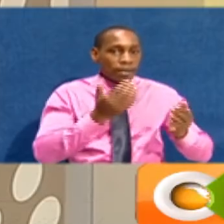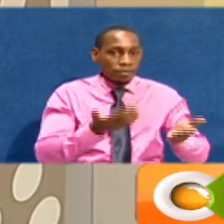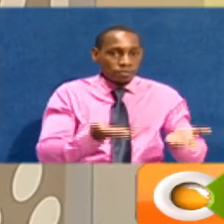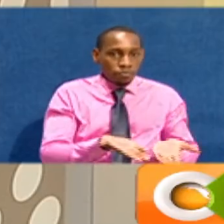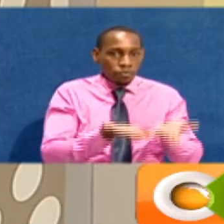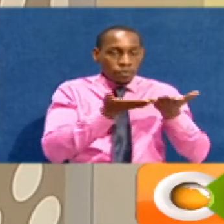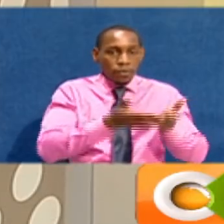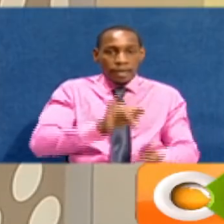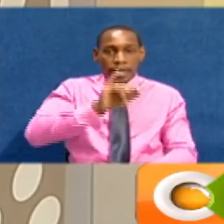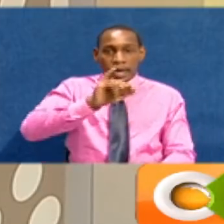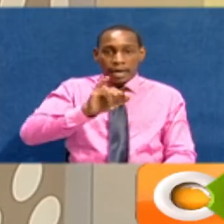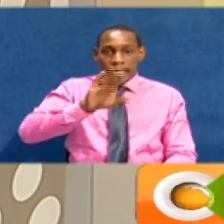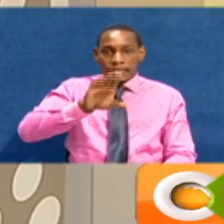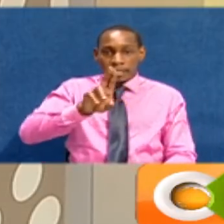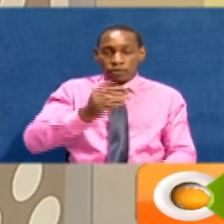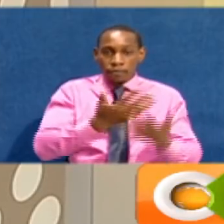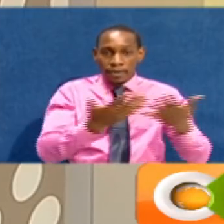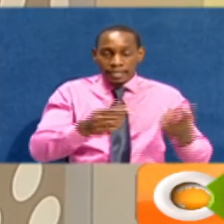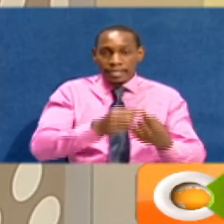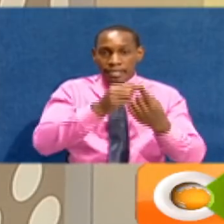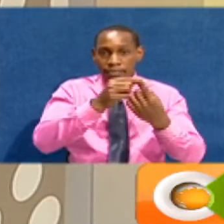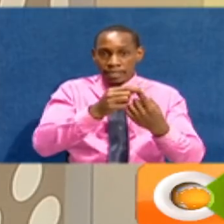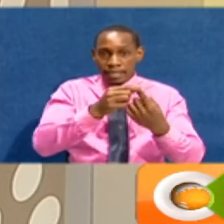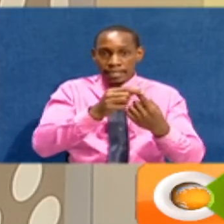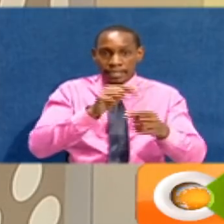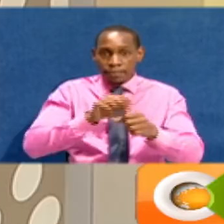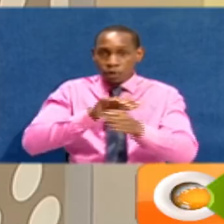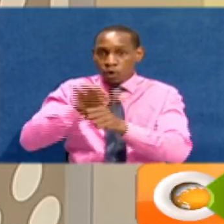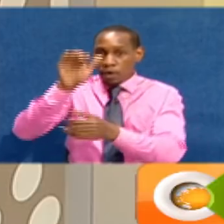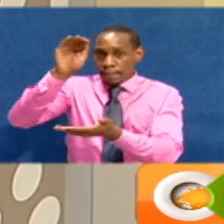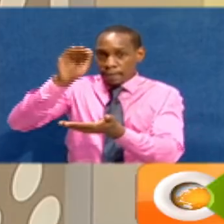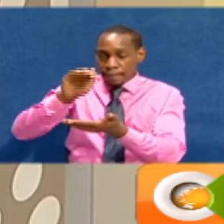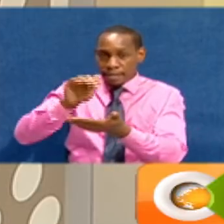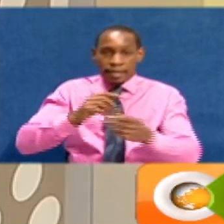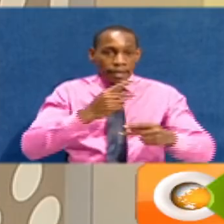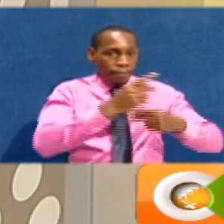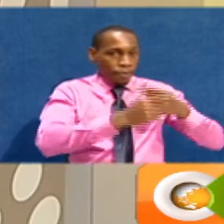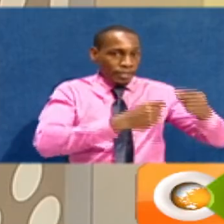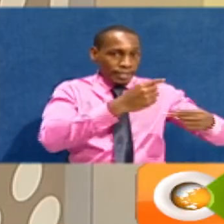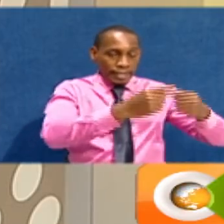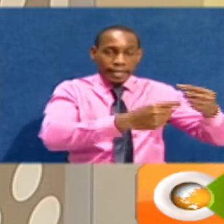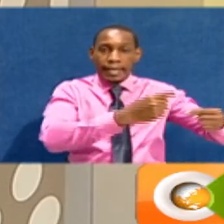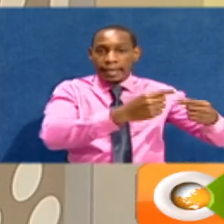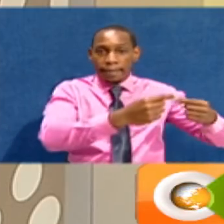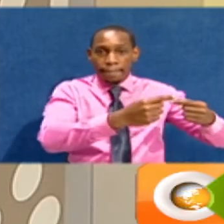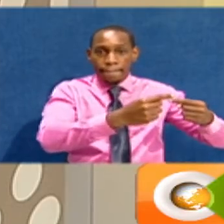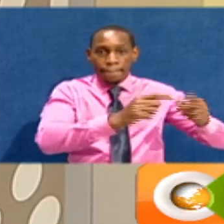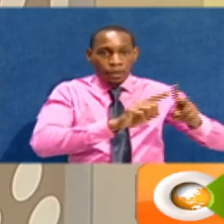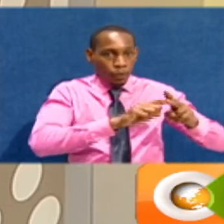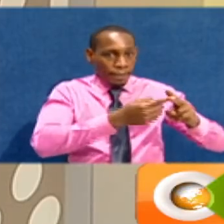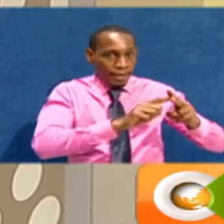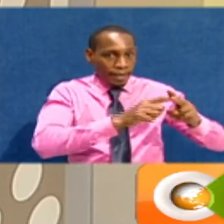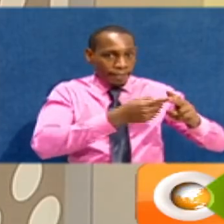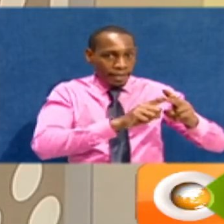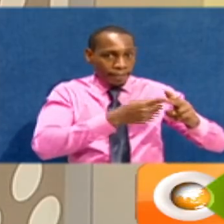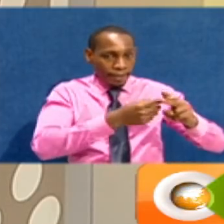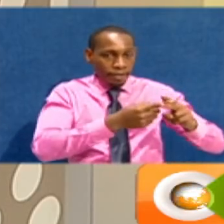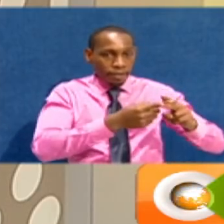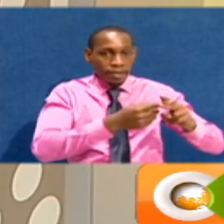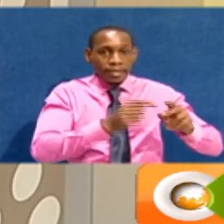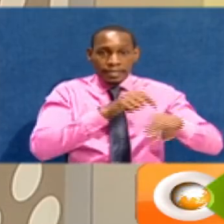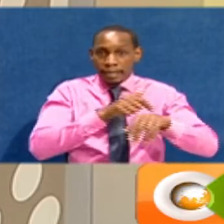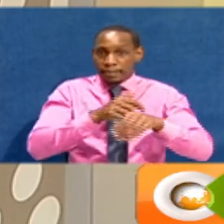upgrade the ICU facilities, especially when the numbers had gone down. They're still in the process of upgrading those